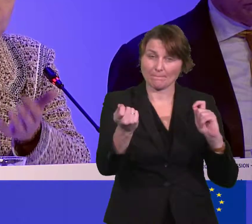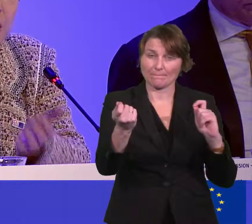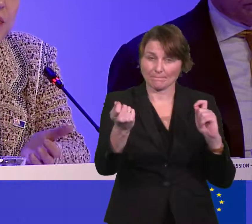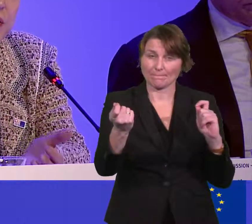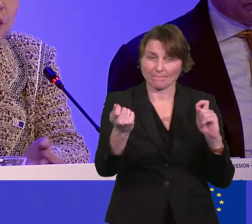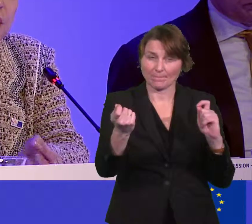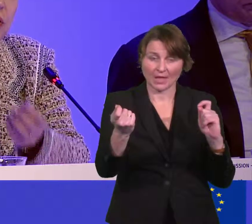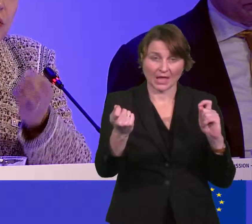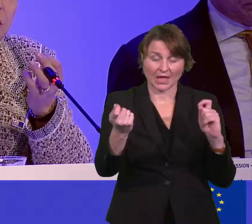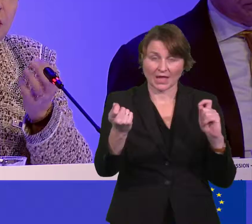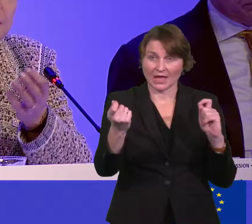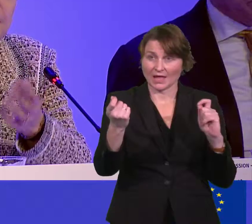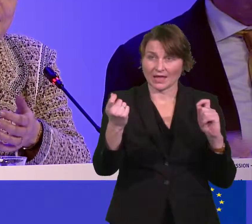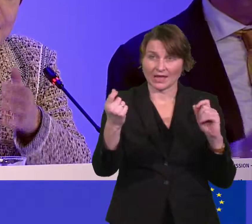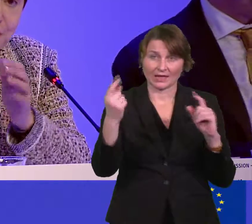demonstrable power,